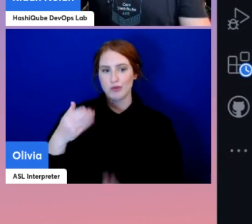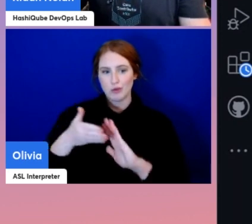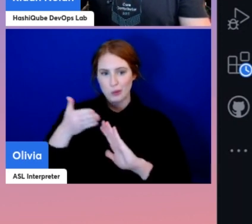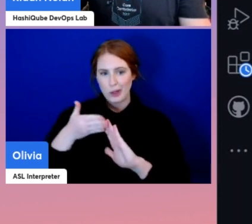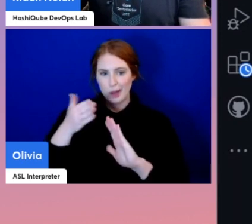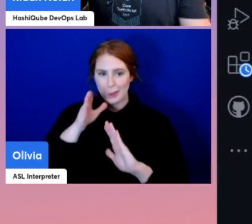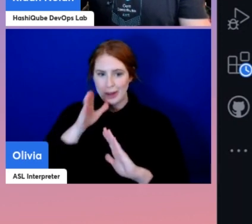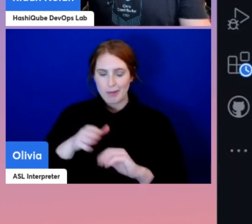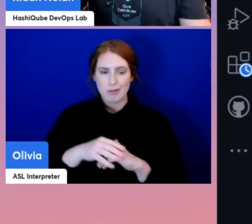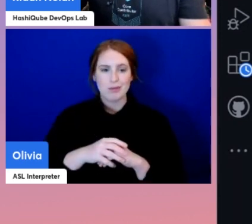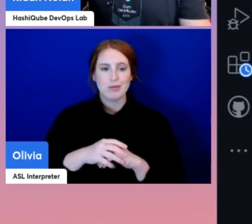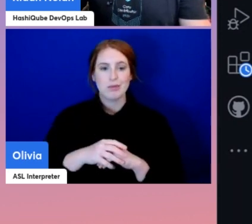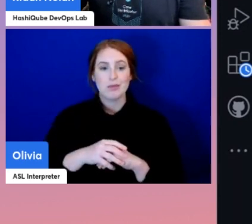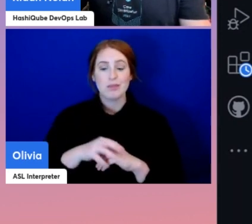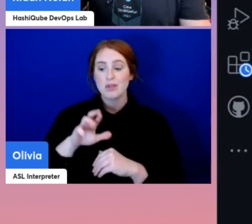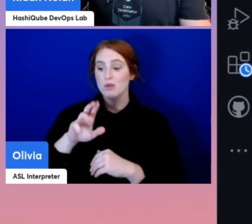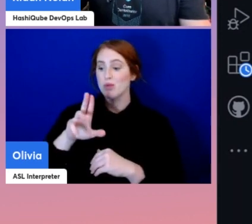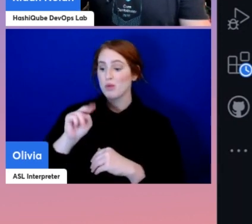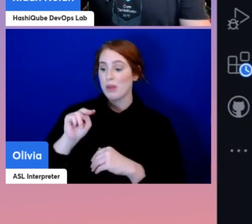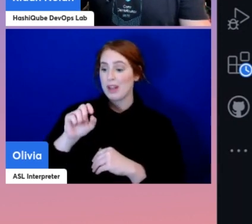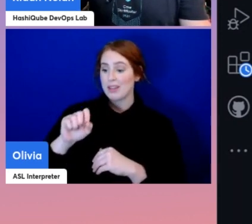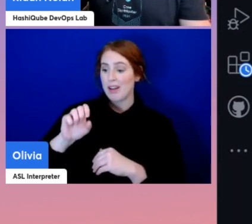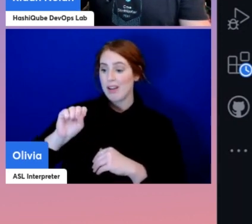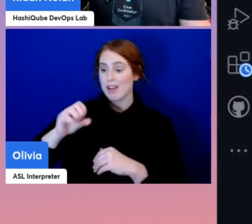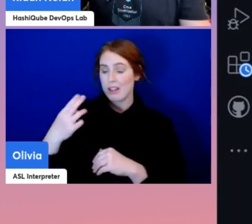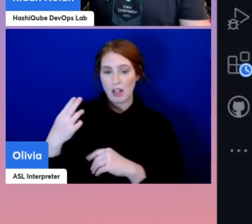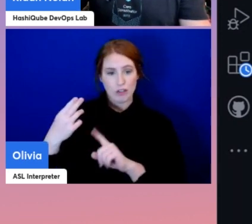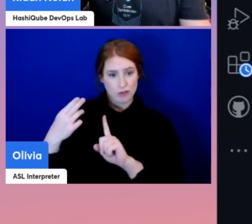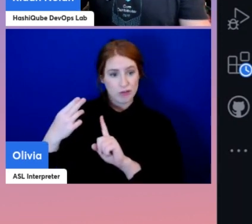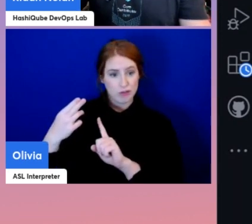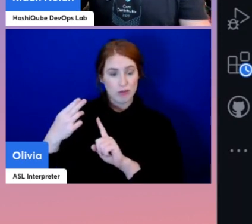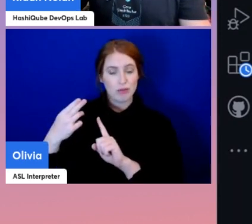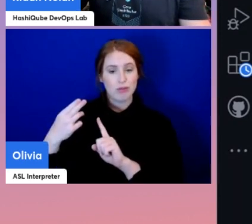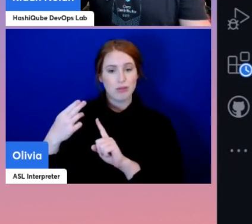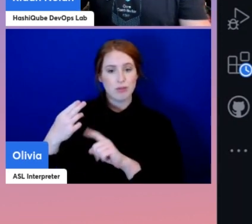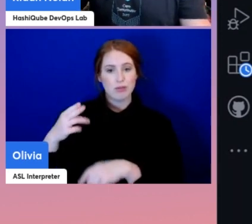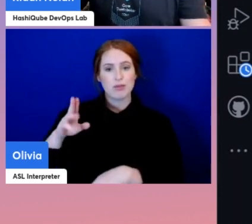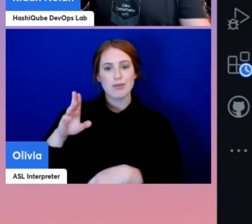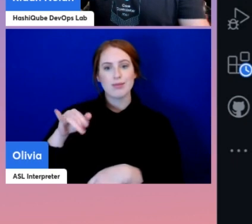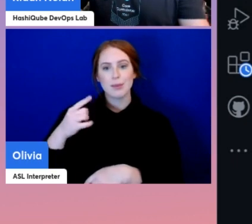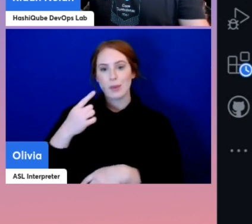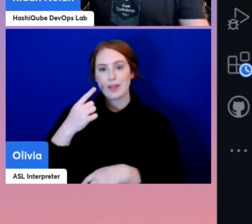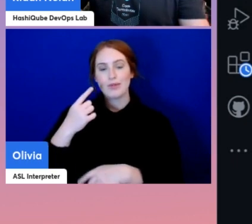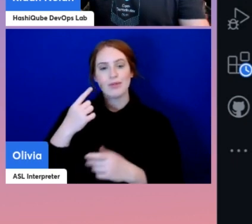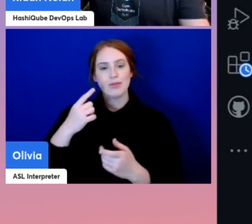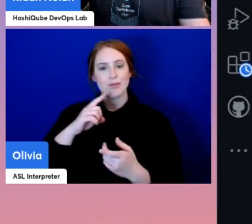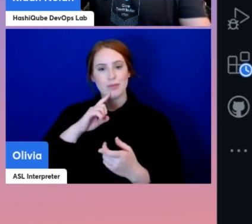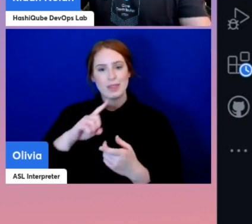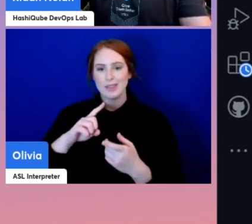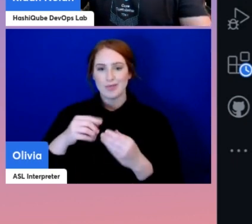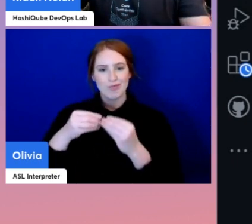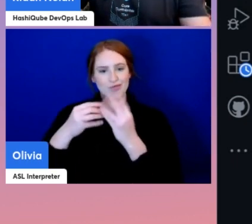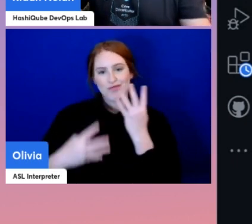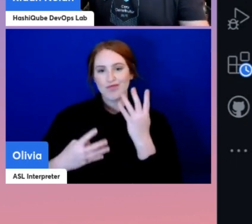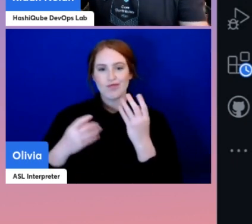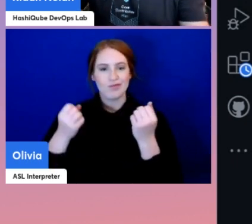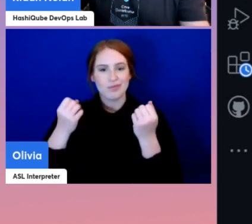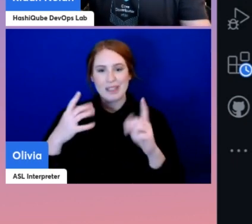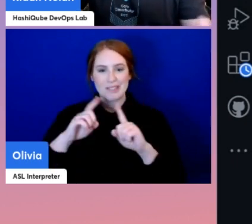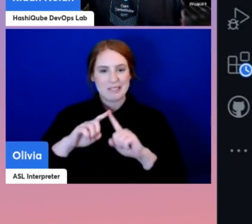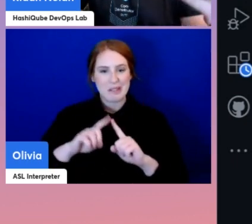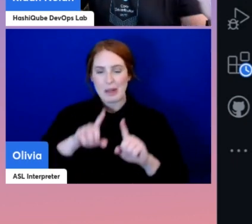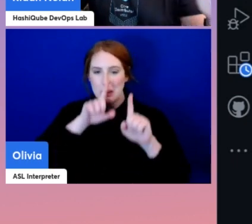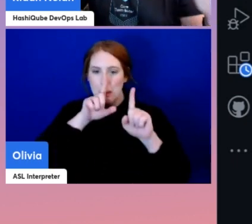Now, this run.sh is basically just a bunch of